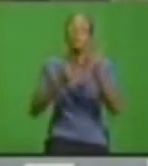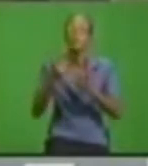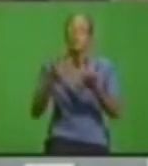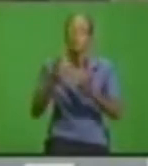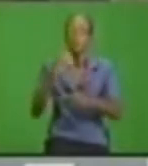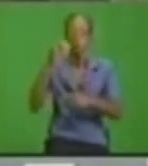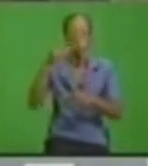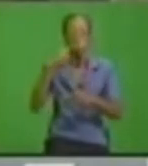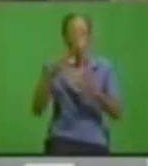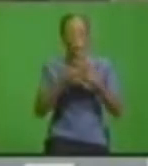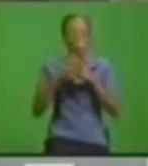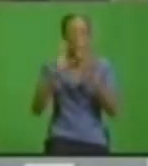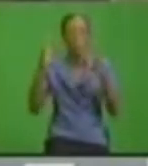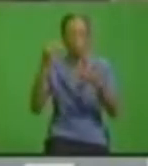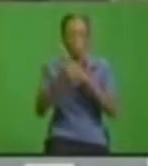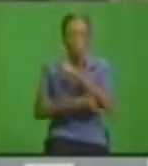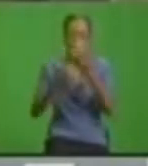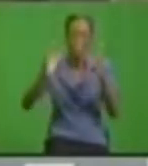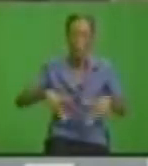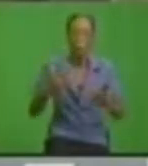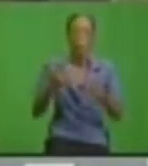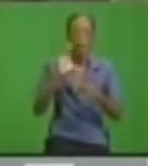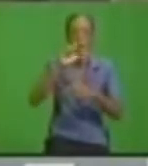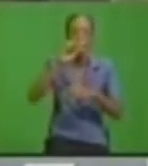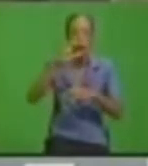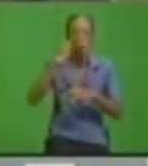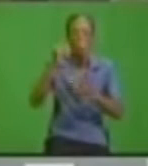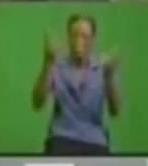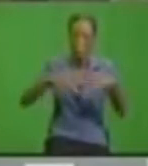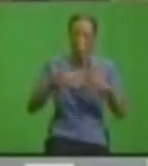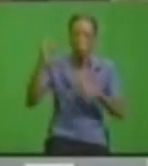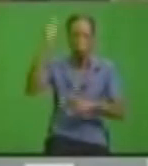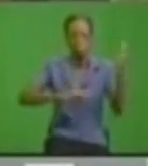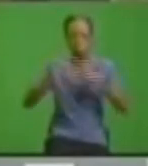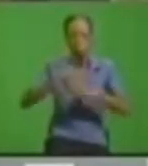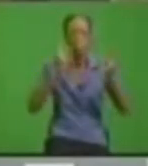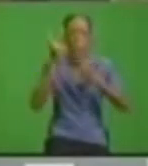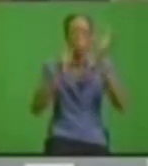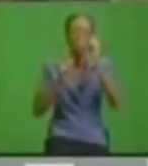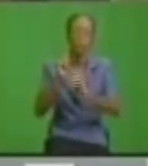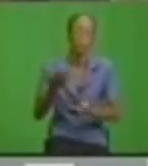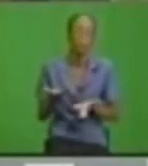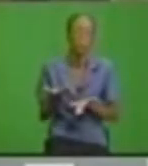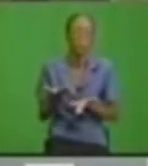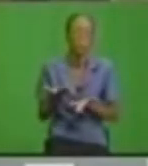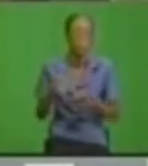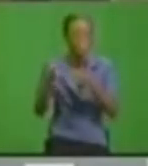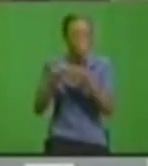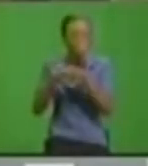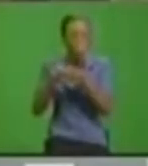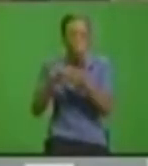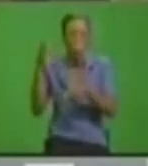Commonwealth Heads of Government meeting, CHOGA. It must also be seen through the lens of his African